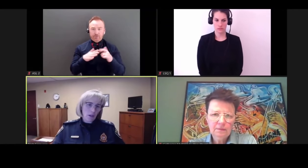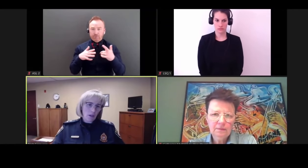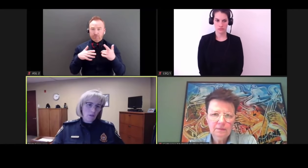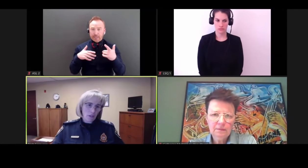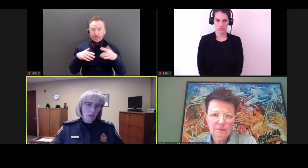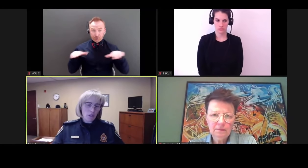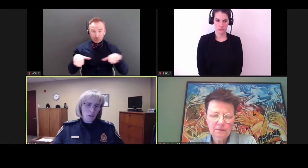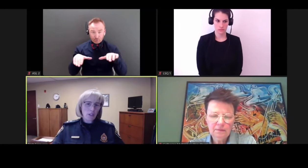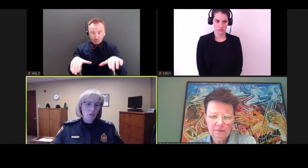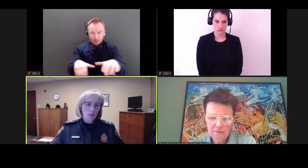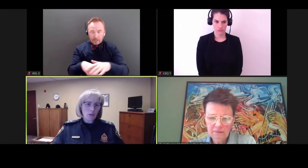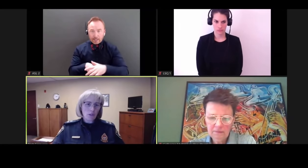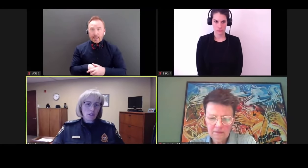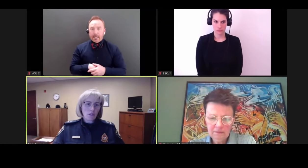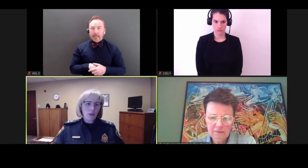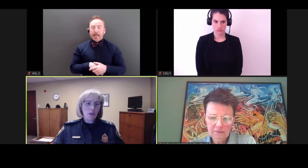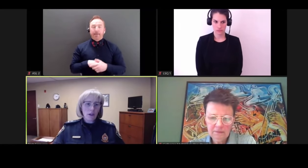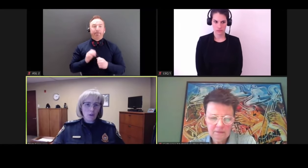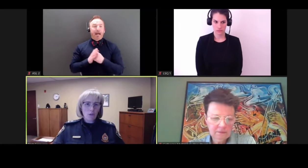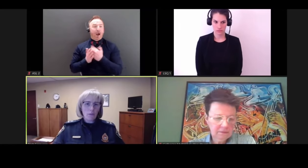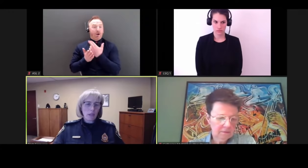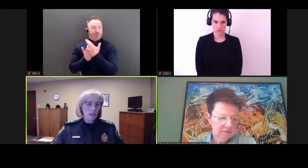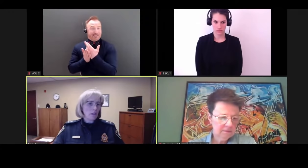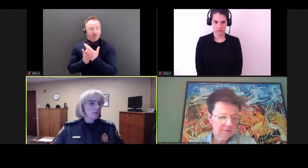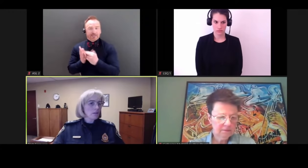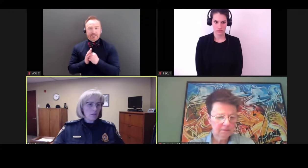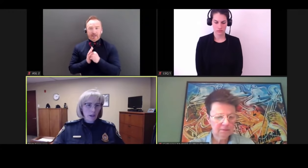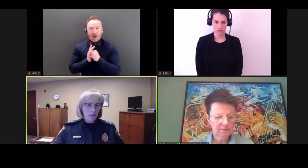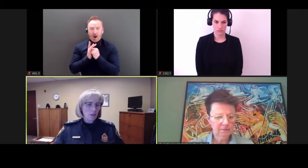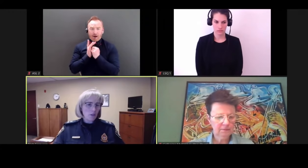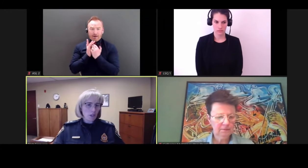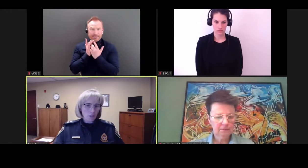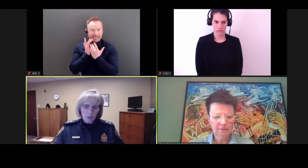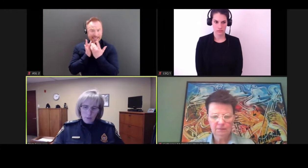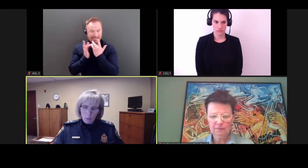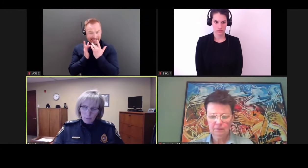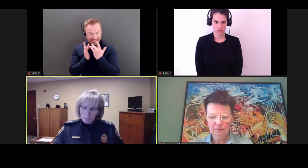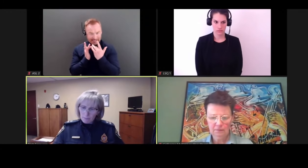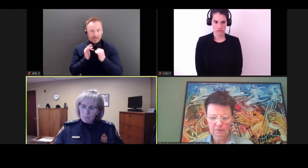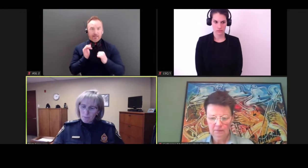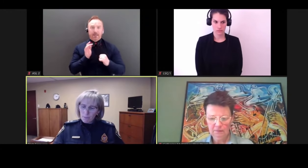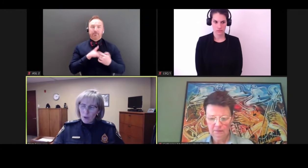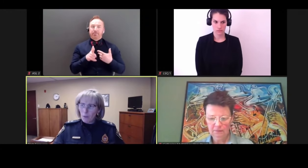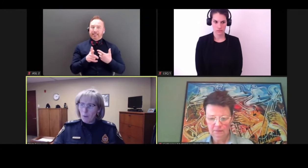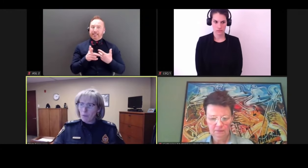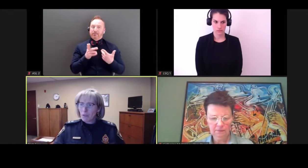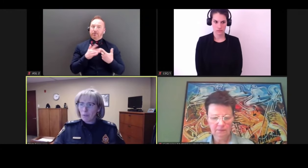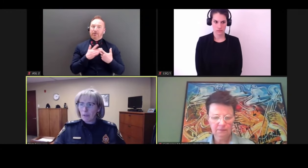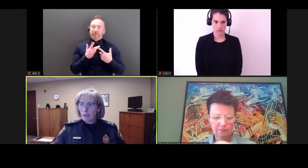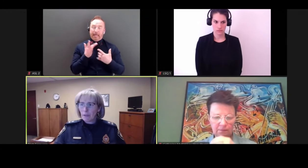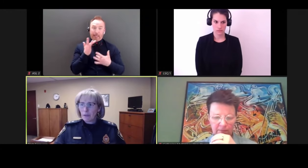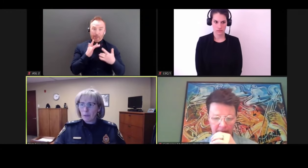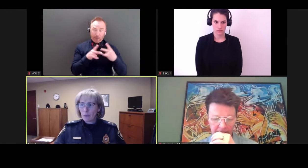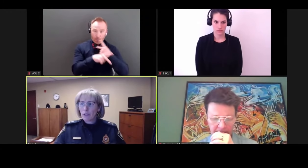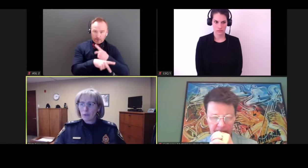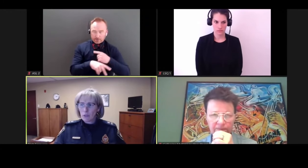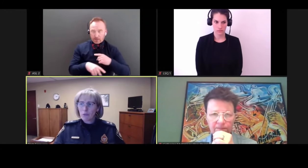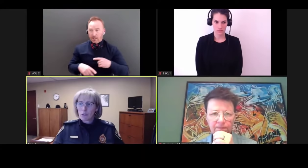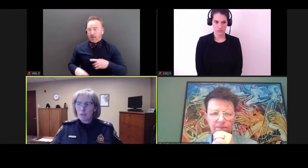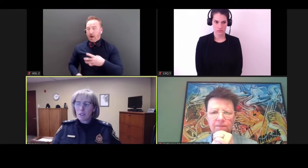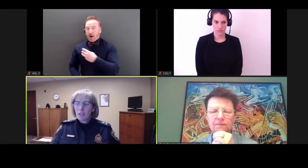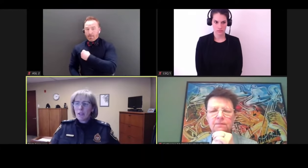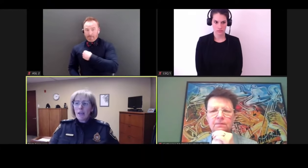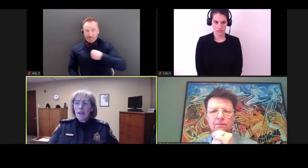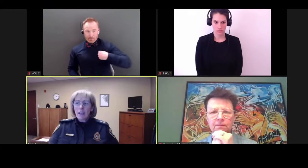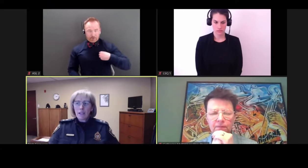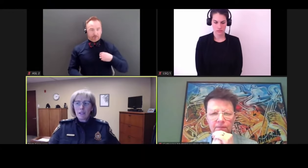saying our very stretched resources are now being asked to stretch a little bit more. Our members have been working